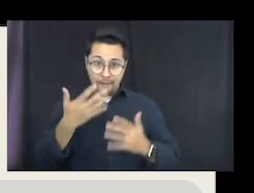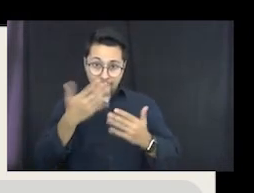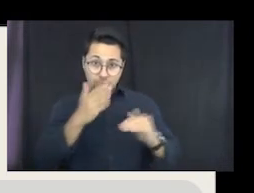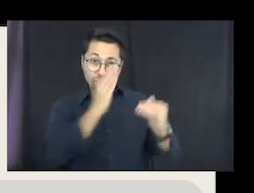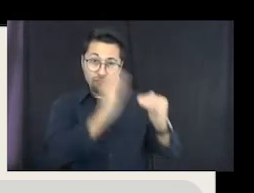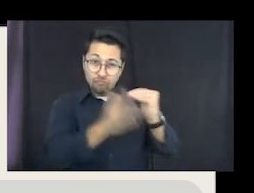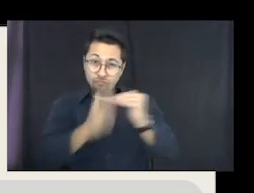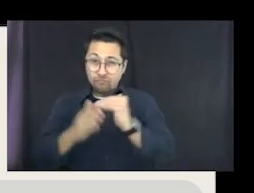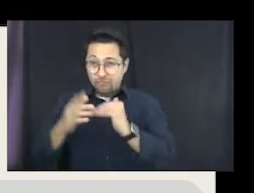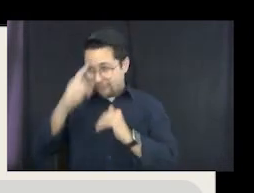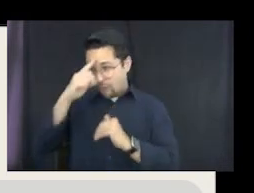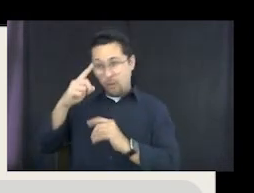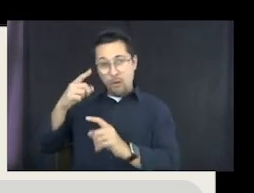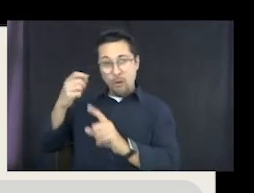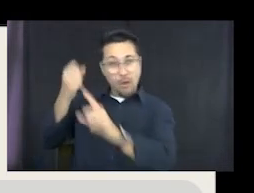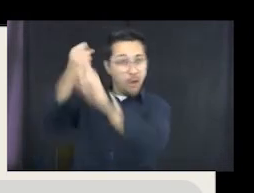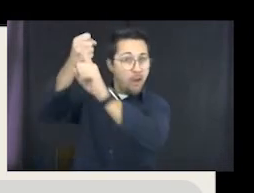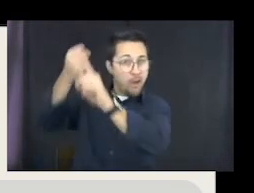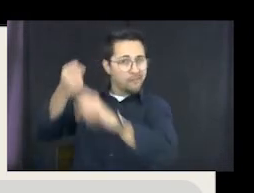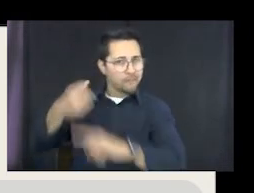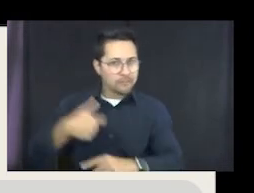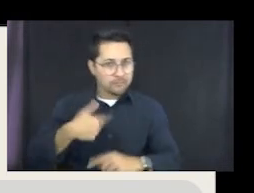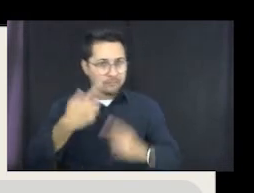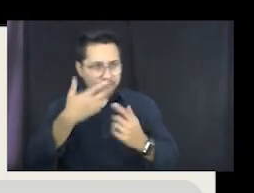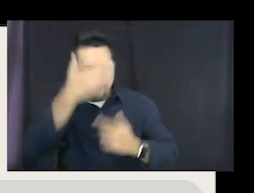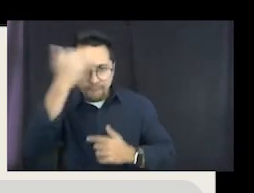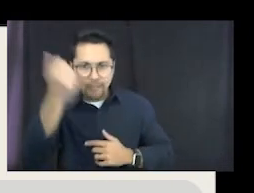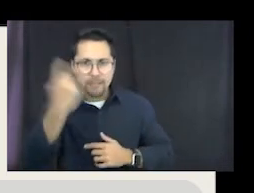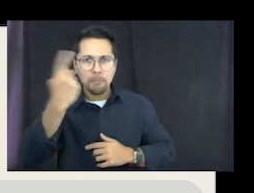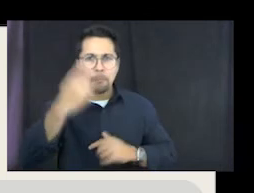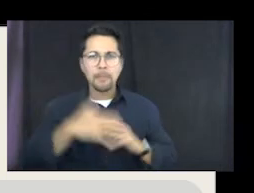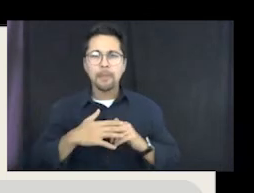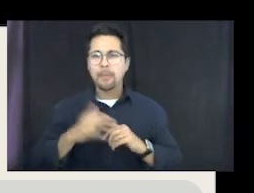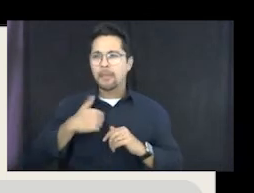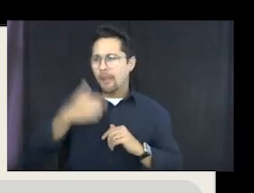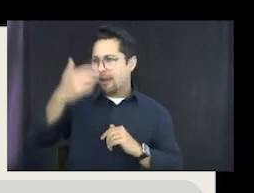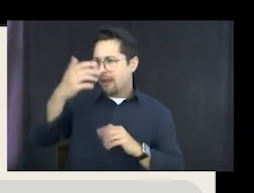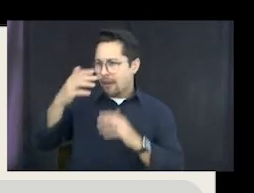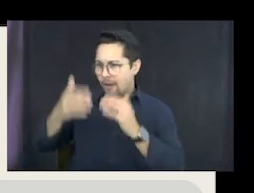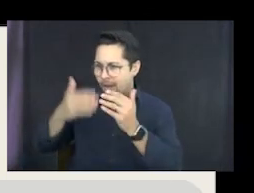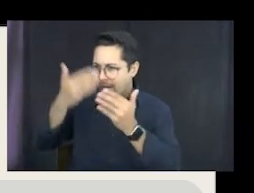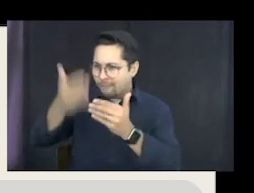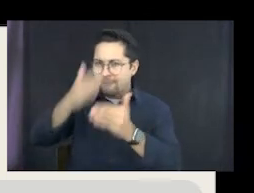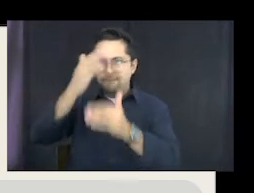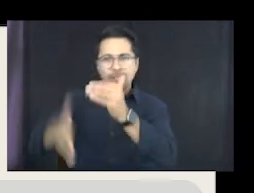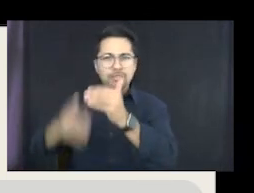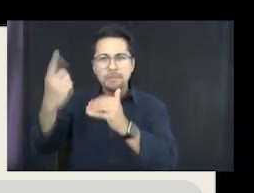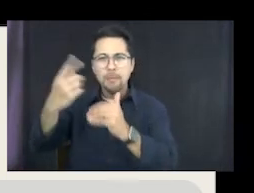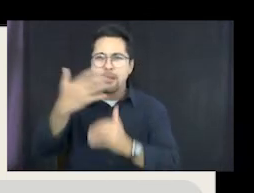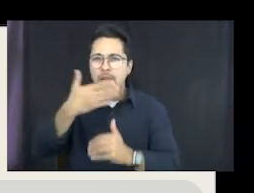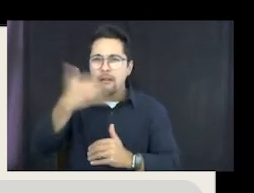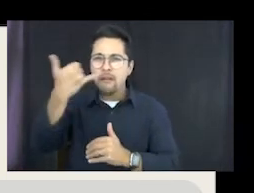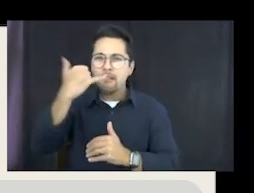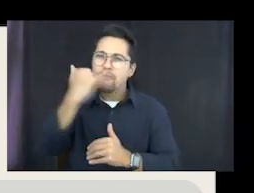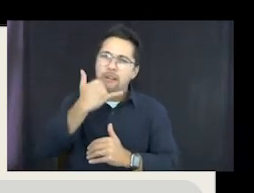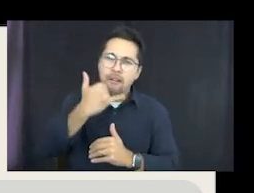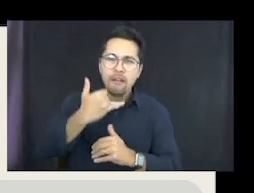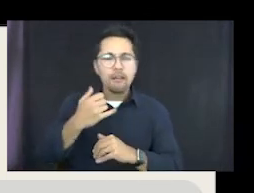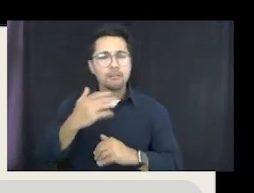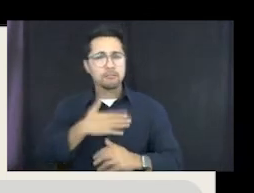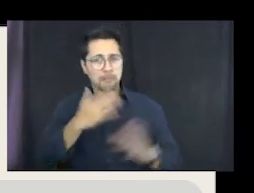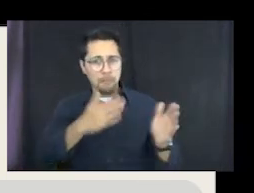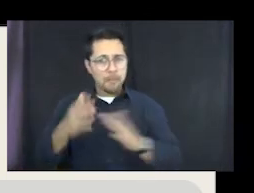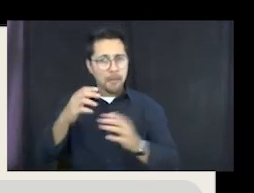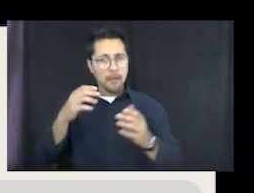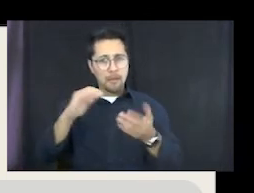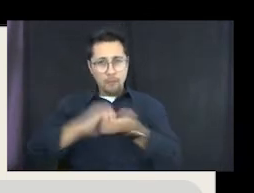time to complete the task? Did I forget a step? Did I complete a step poorly? Does my advisor or other planning partner agree that I